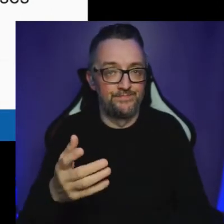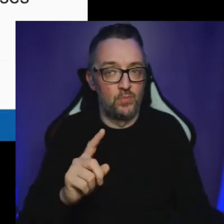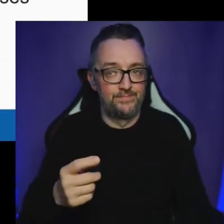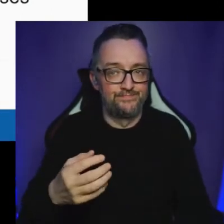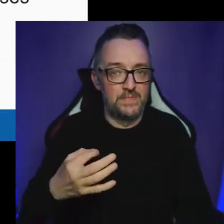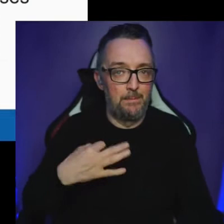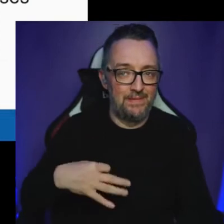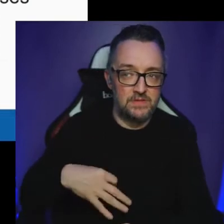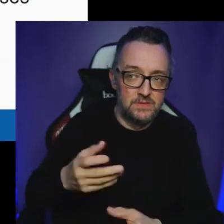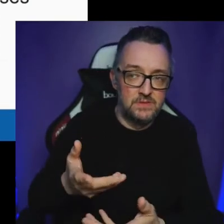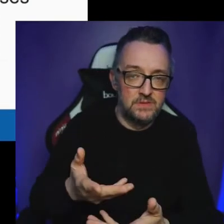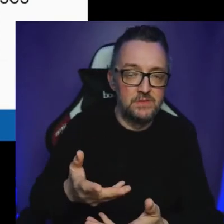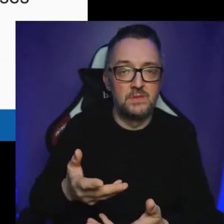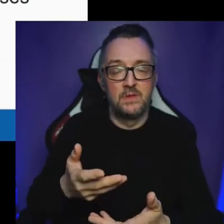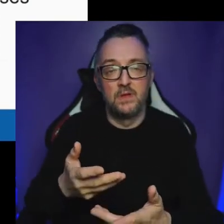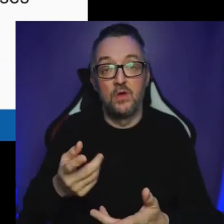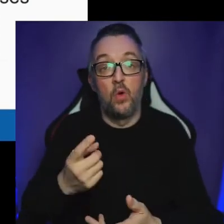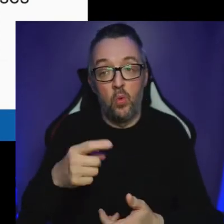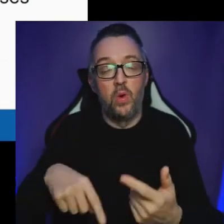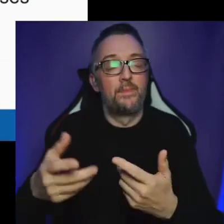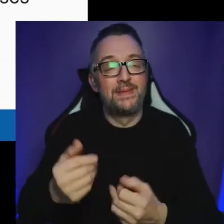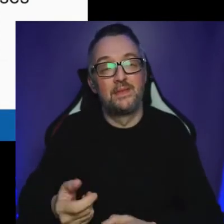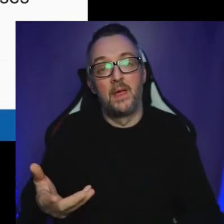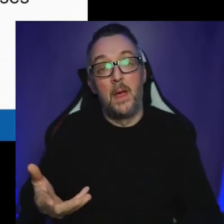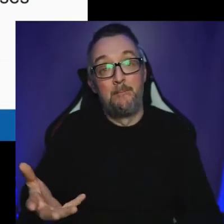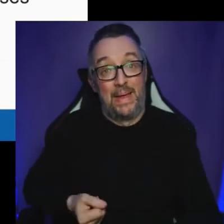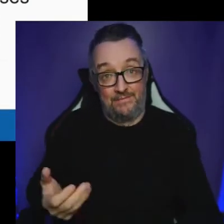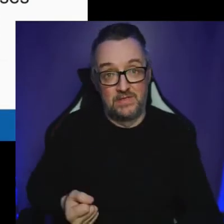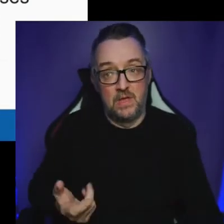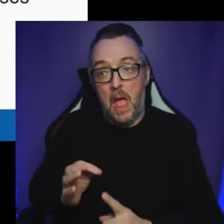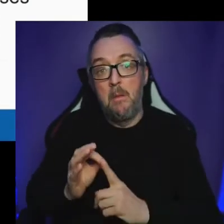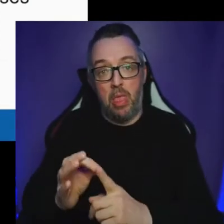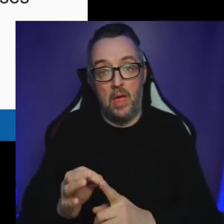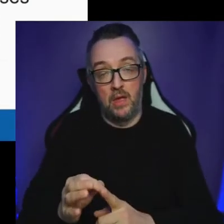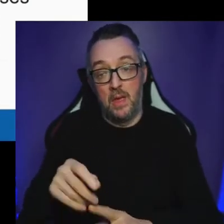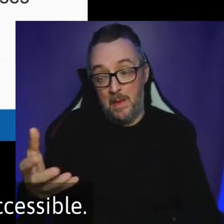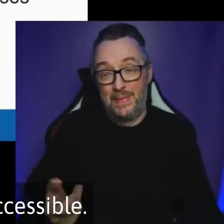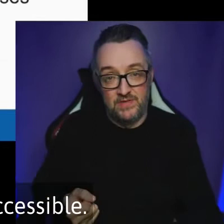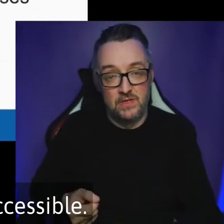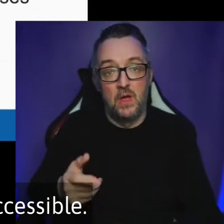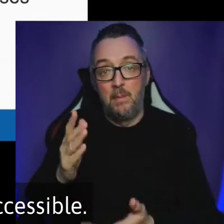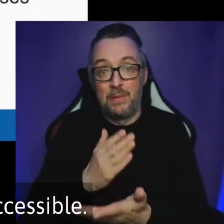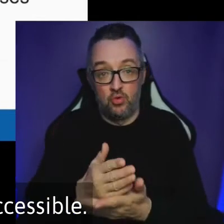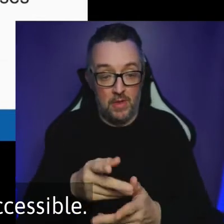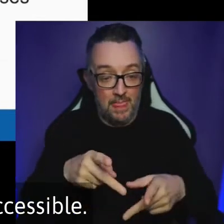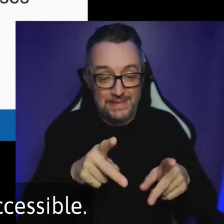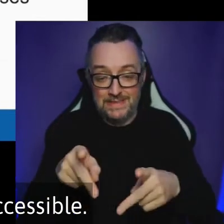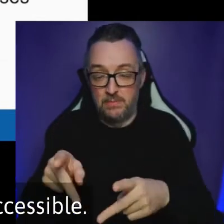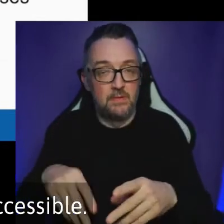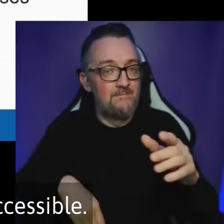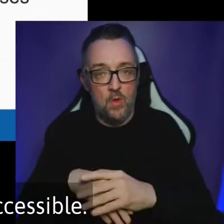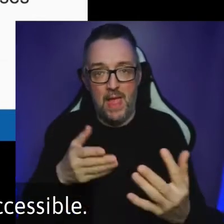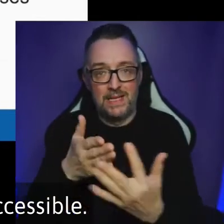who are receiving benefits and applying for benefits. We need to make sure all of those systems are accessible as well, so that